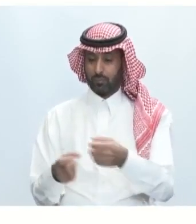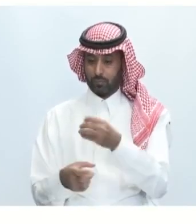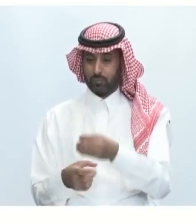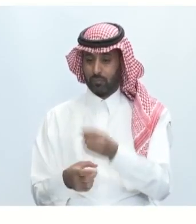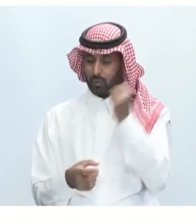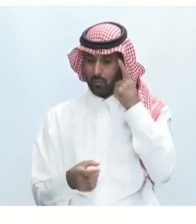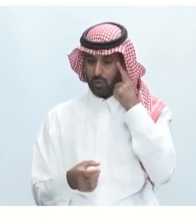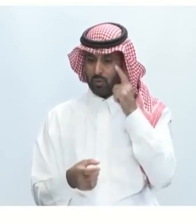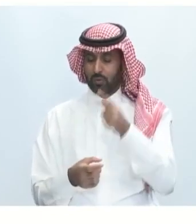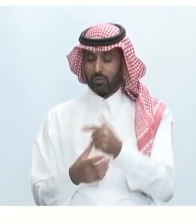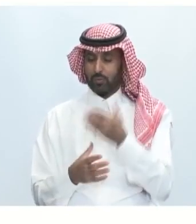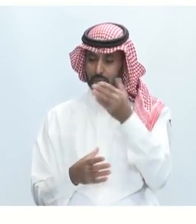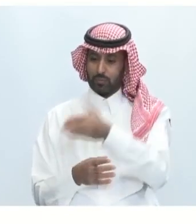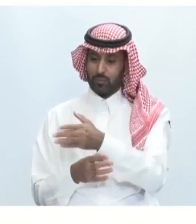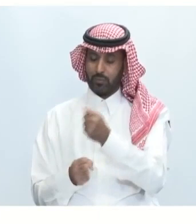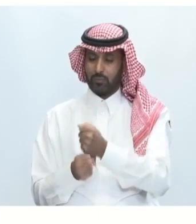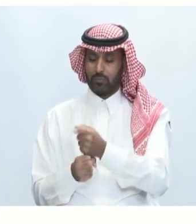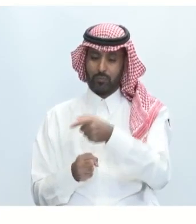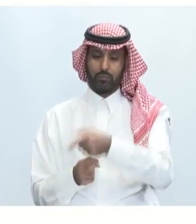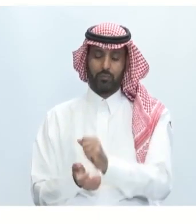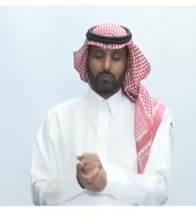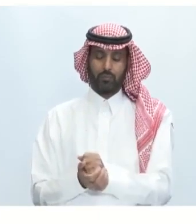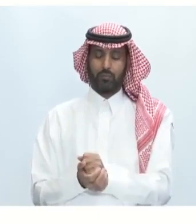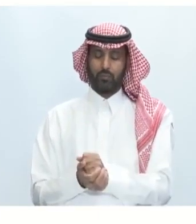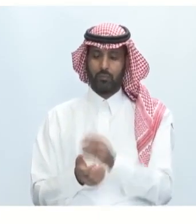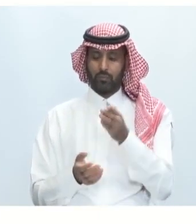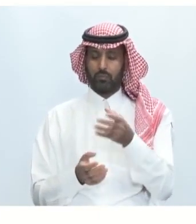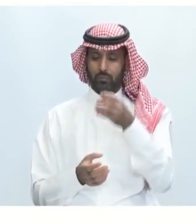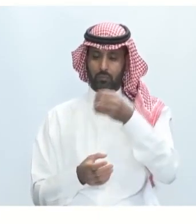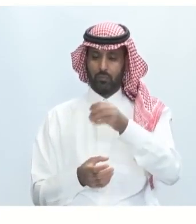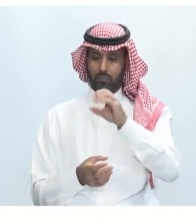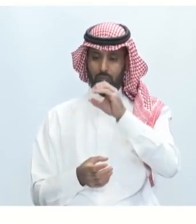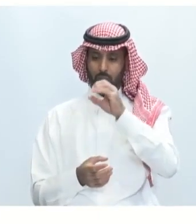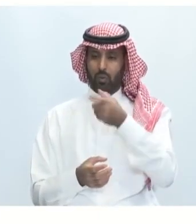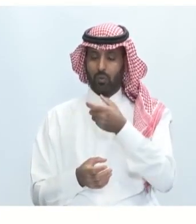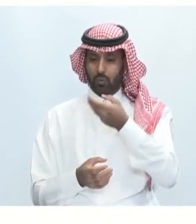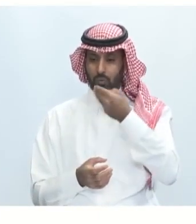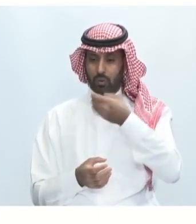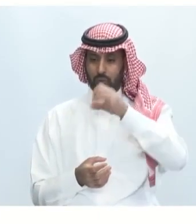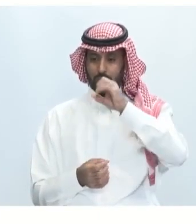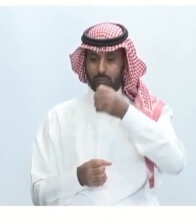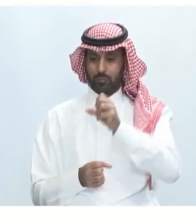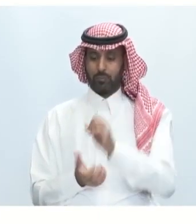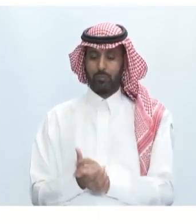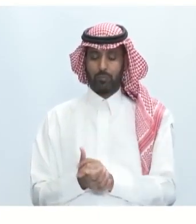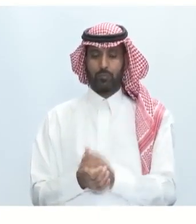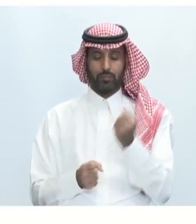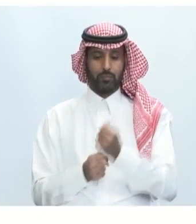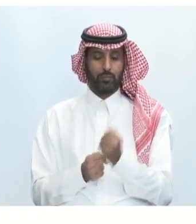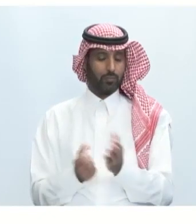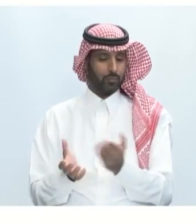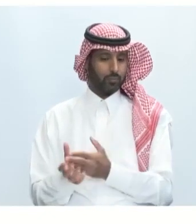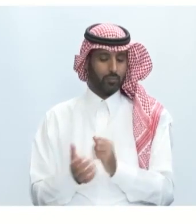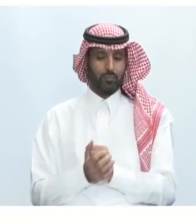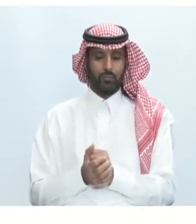celebrity here is the indirect object. And the direct object is a glass of water. And the verb here, of